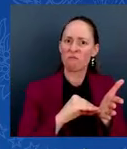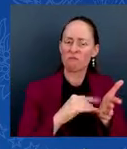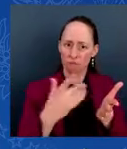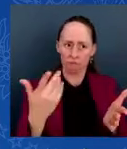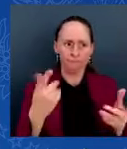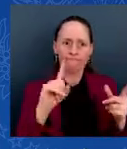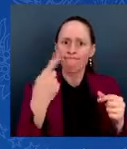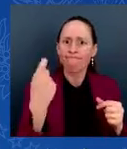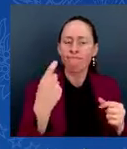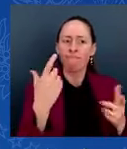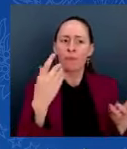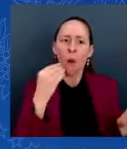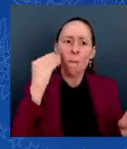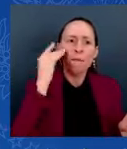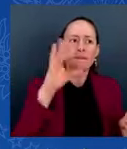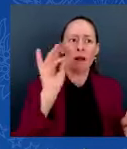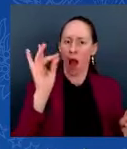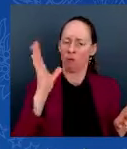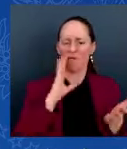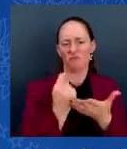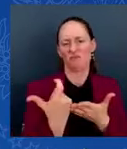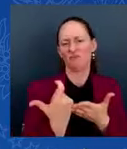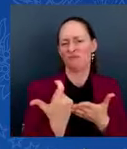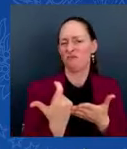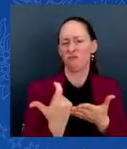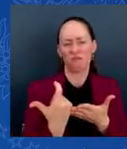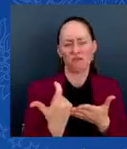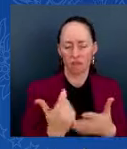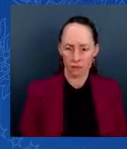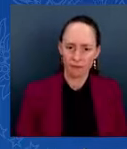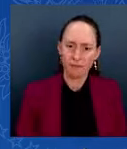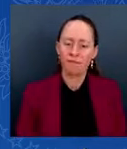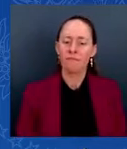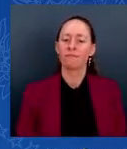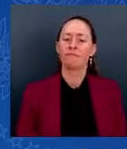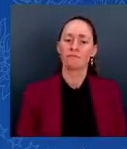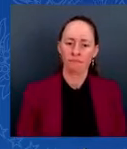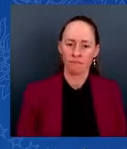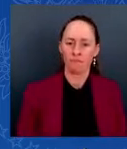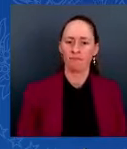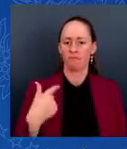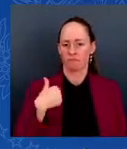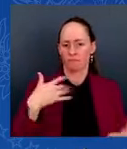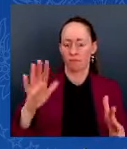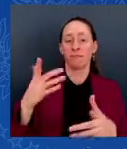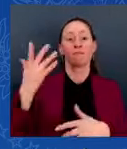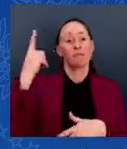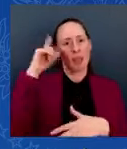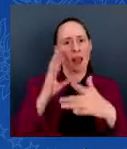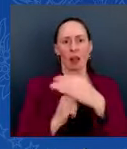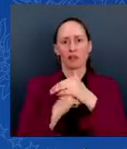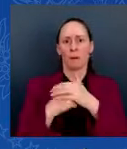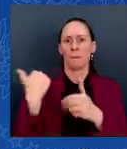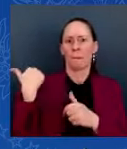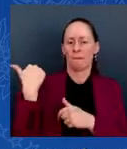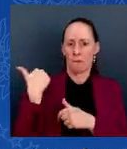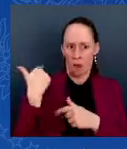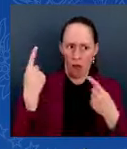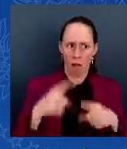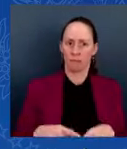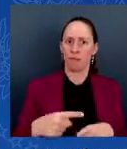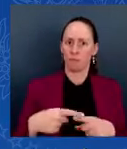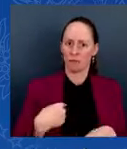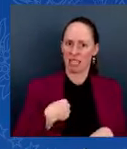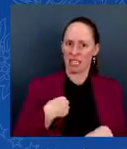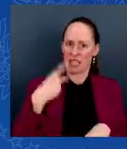dollars. Well, guess what? It matters. It matters whether or not, if I didn't have insurance the rest of my